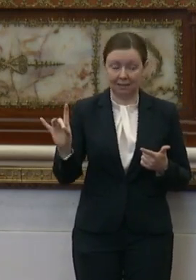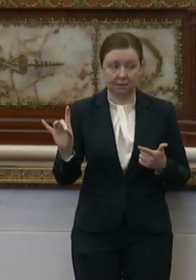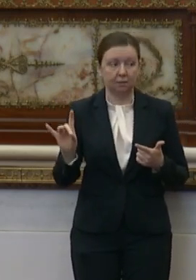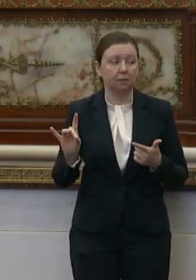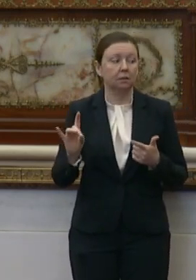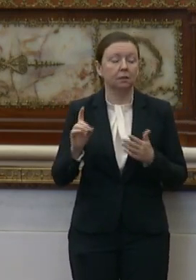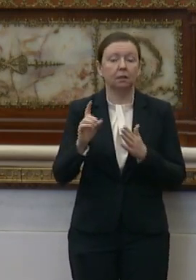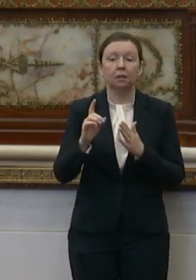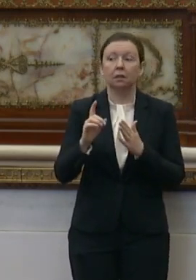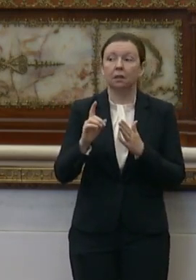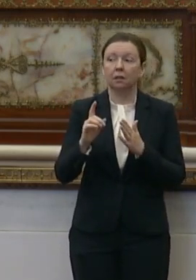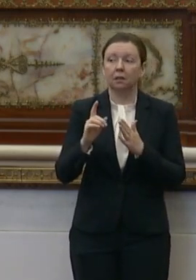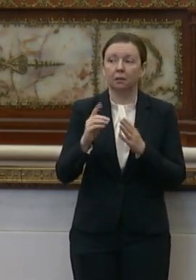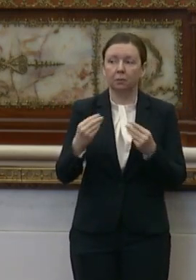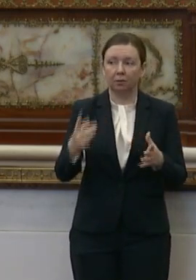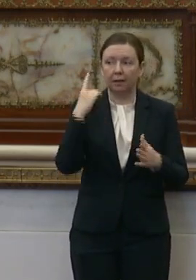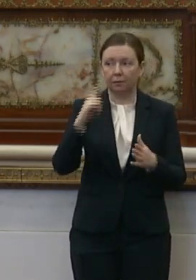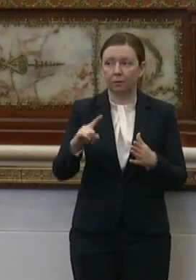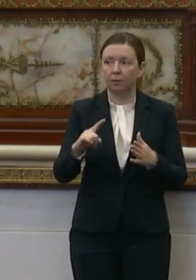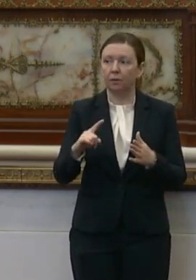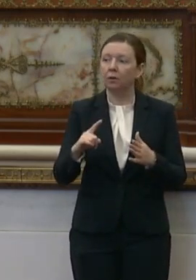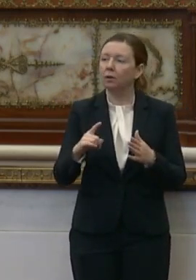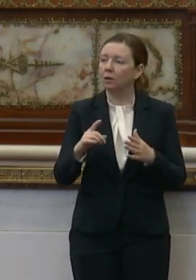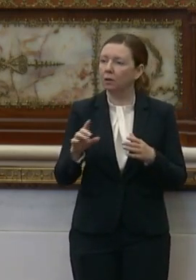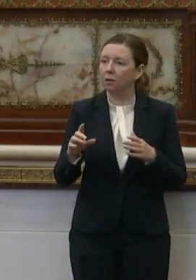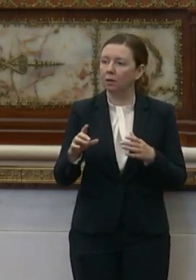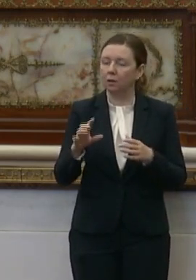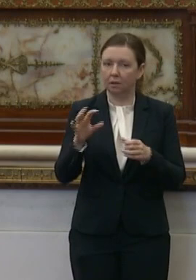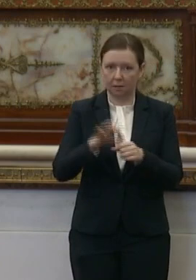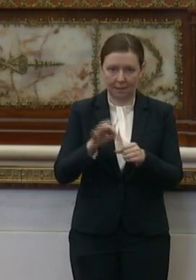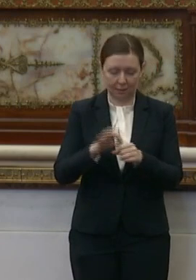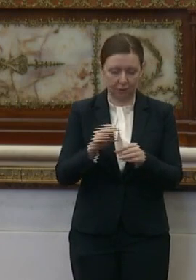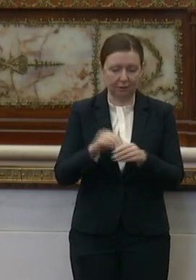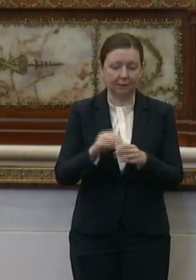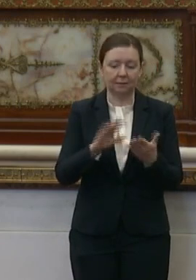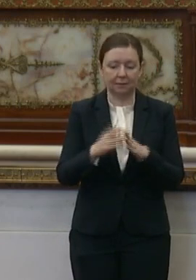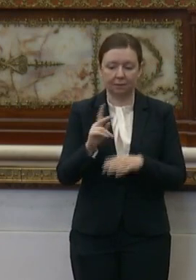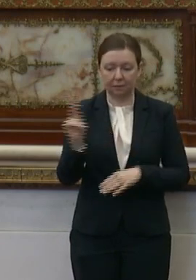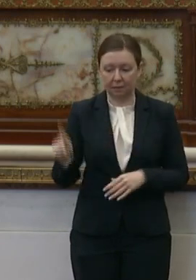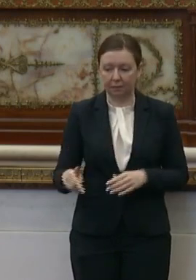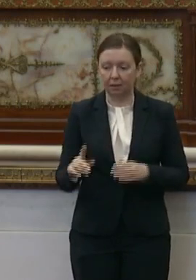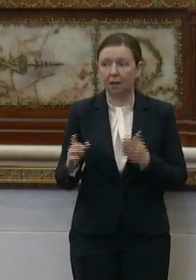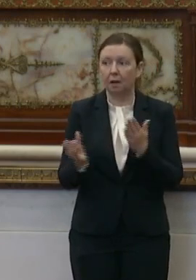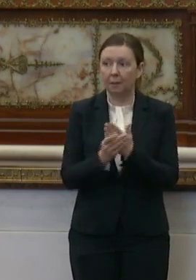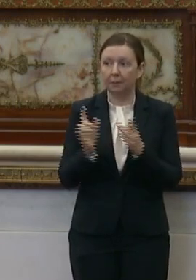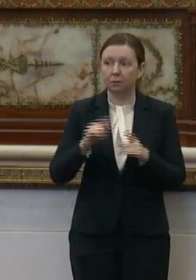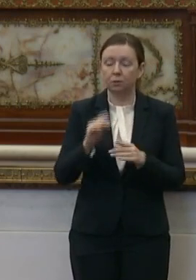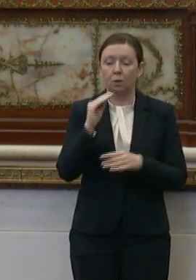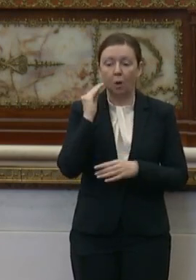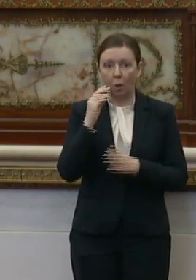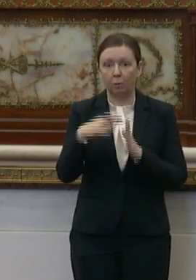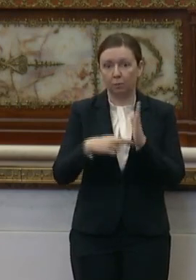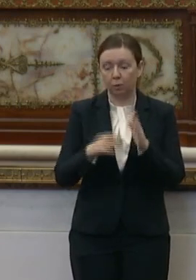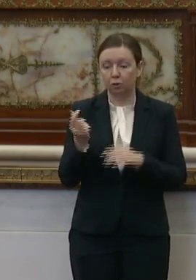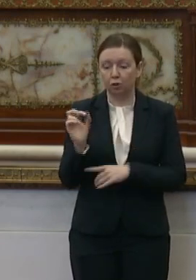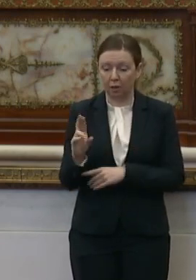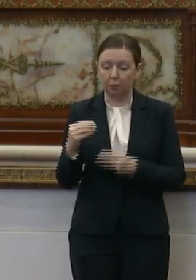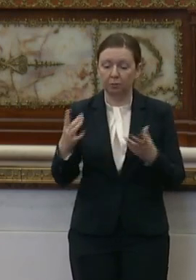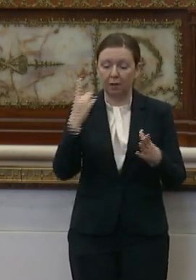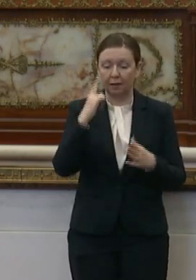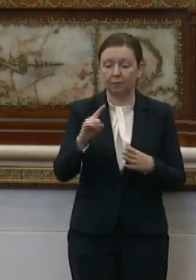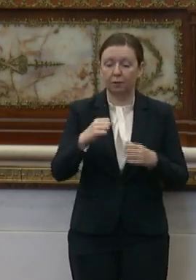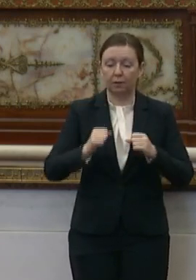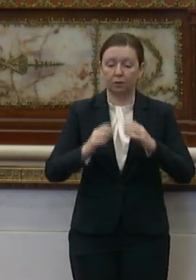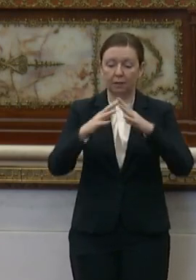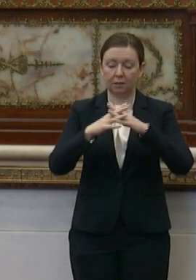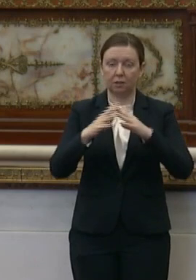200208, entitled An Ordinance Providing for the Submission to the Qualified Electors of the City of Philadelphia of an Amendment to the Philadelphia Home Rule Charter, providing for the